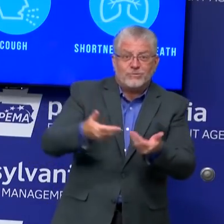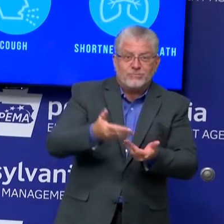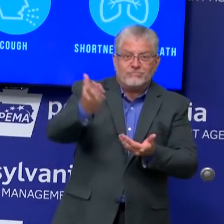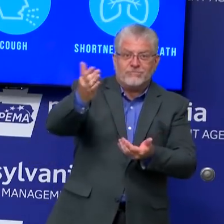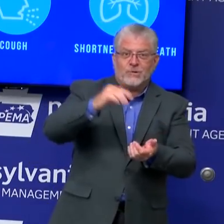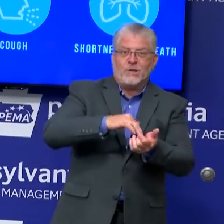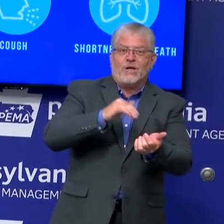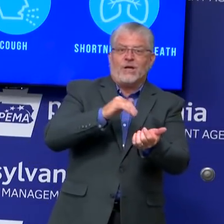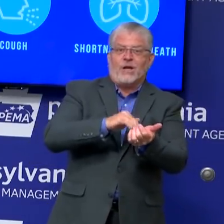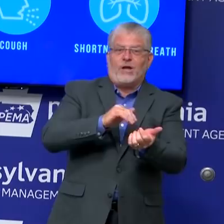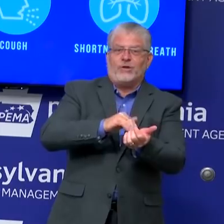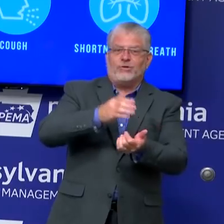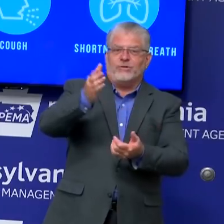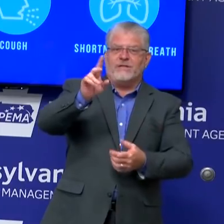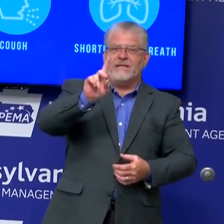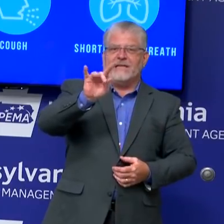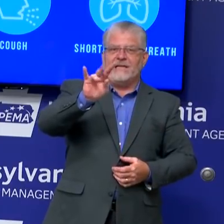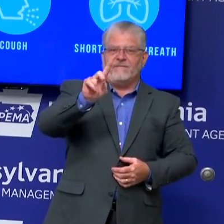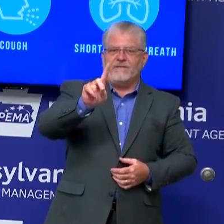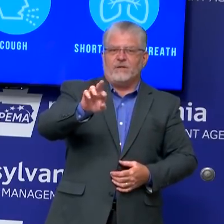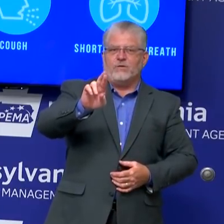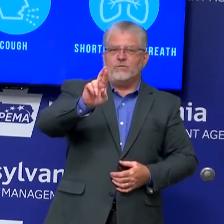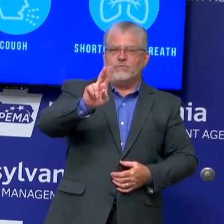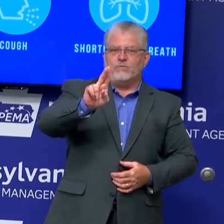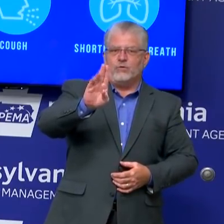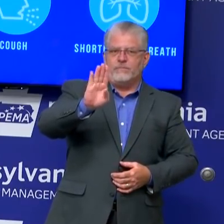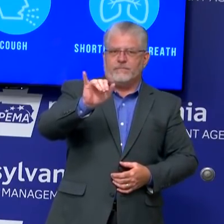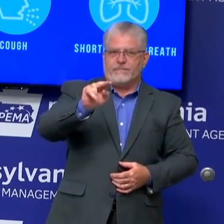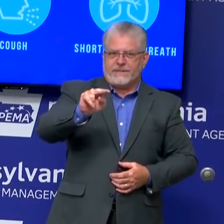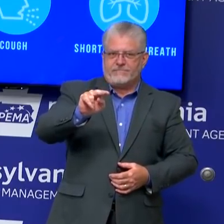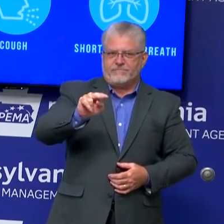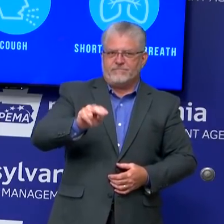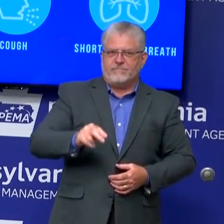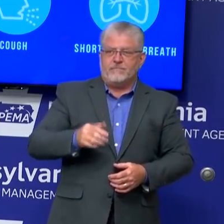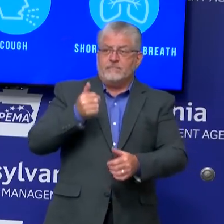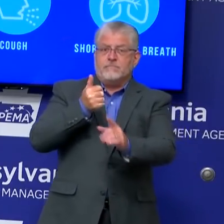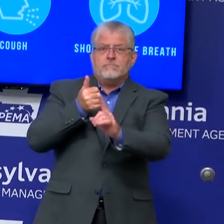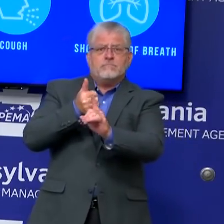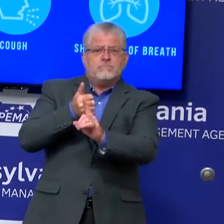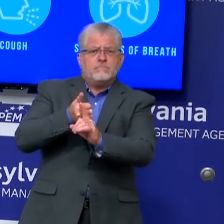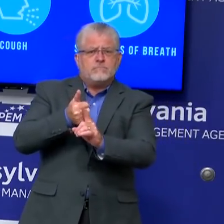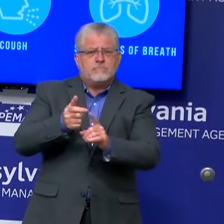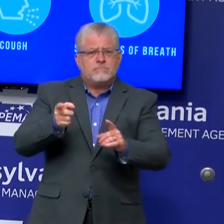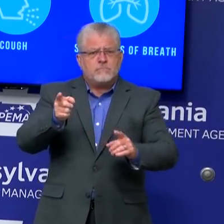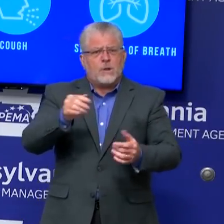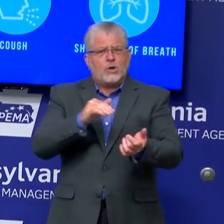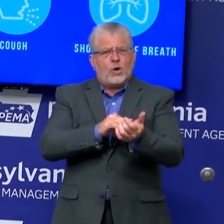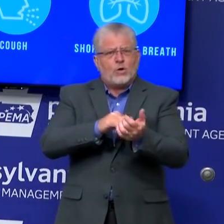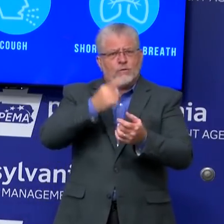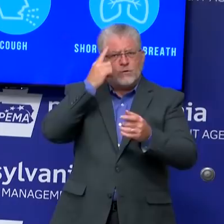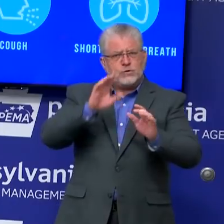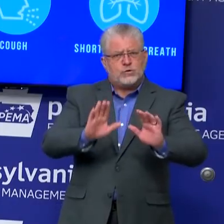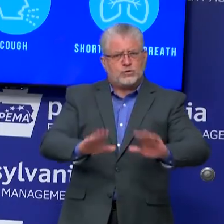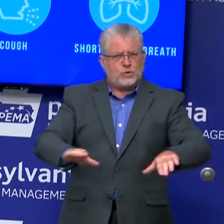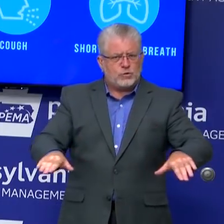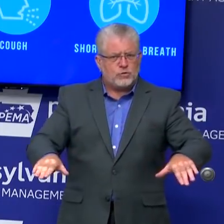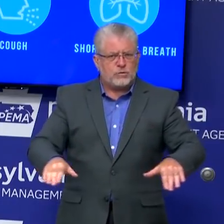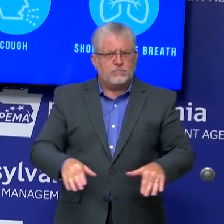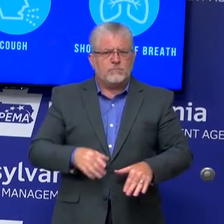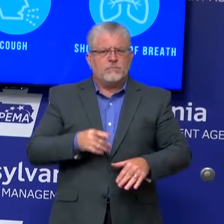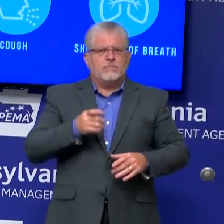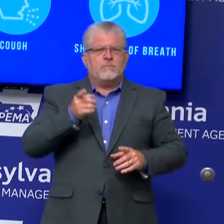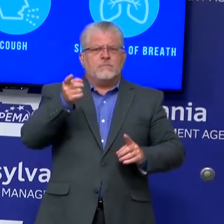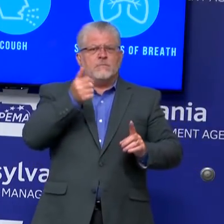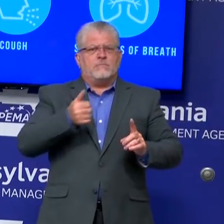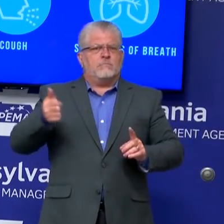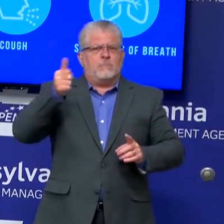Rubin is a pediatrician. He is director of the CHOP Policy Lab and director of Population Health Innovation